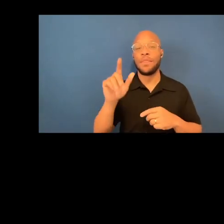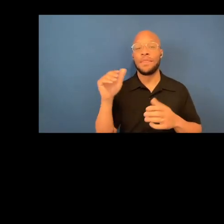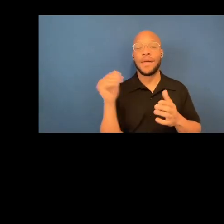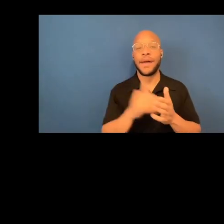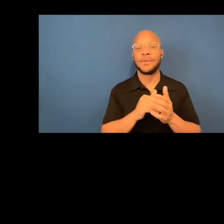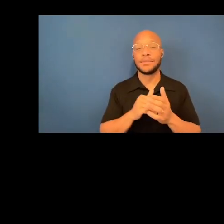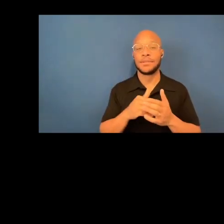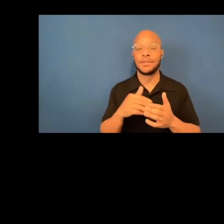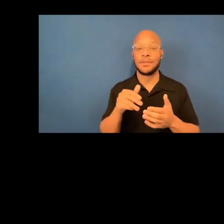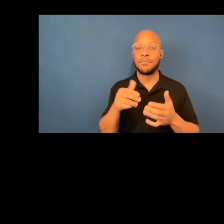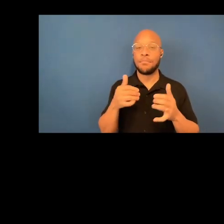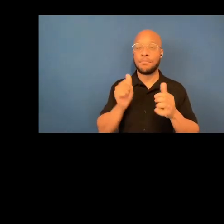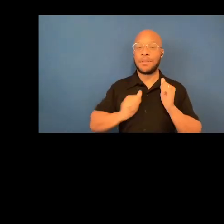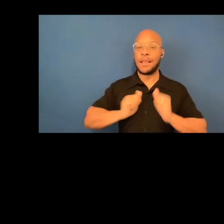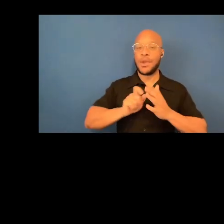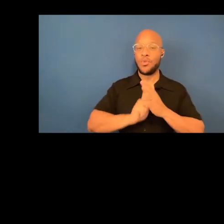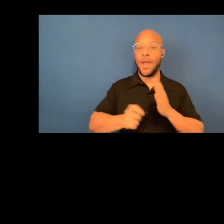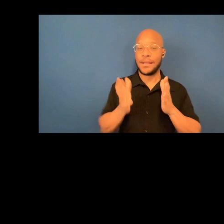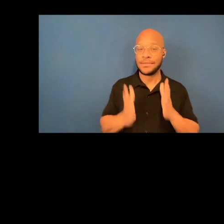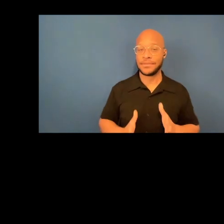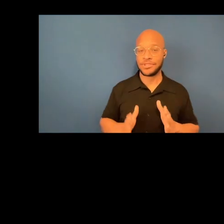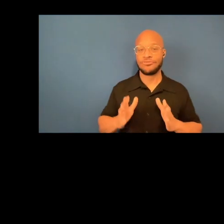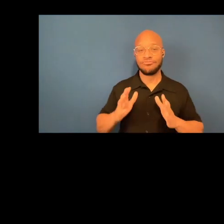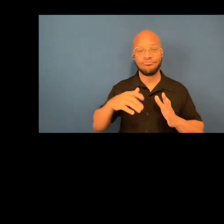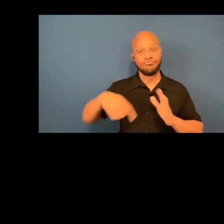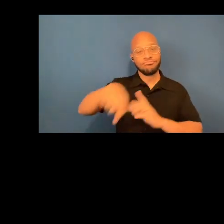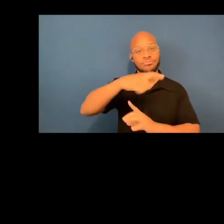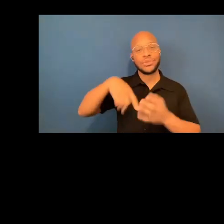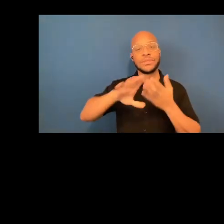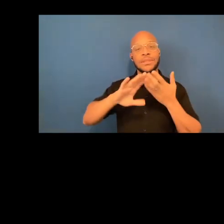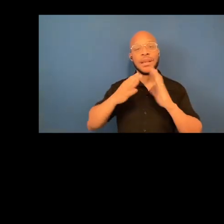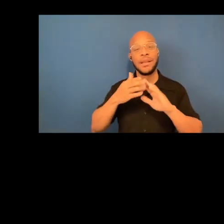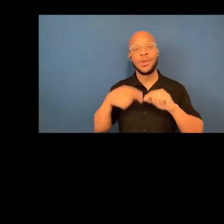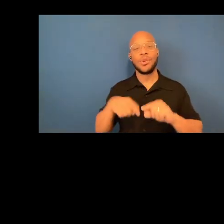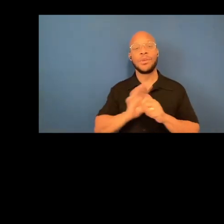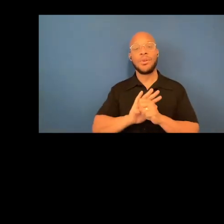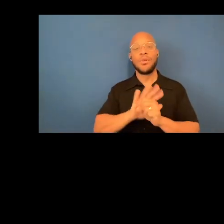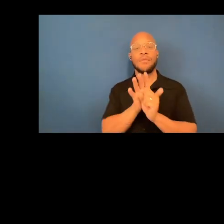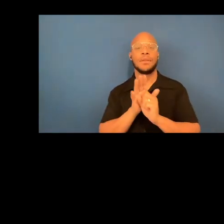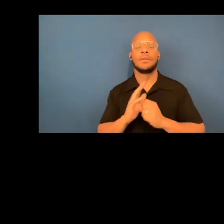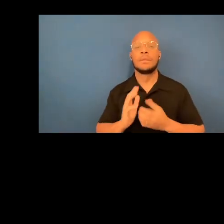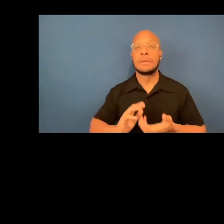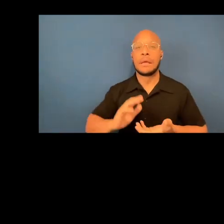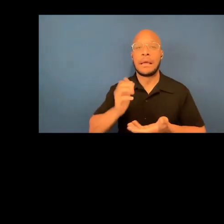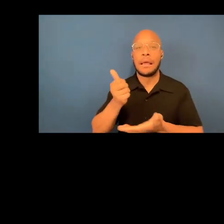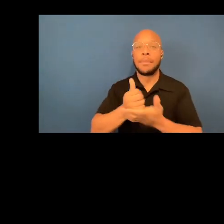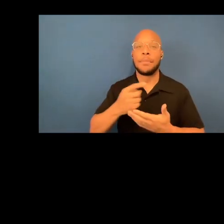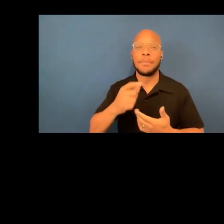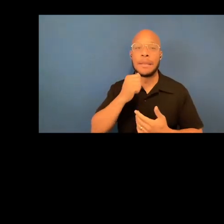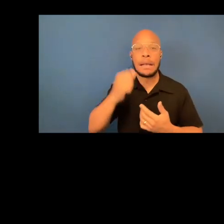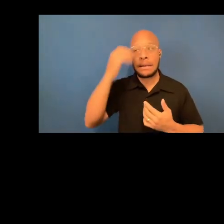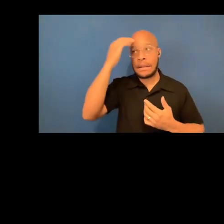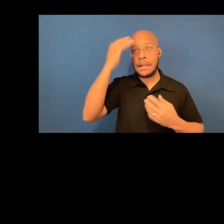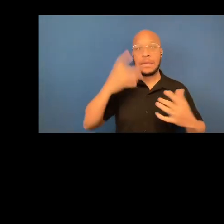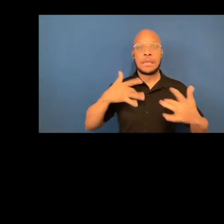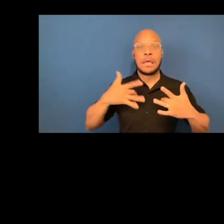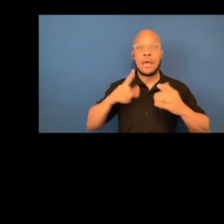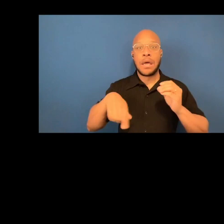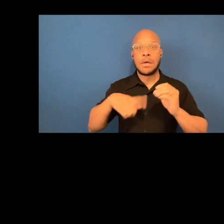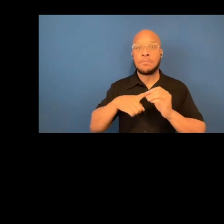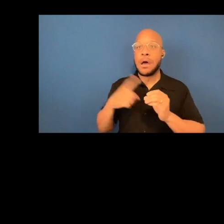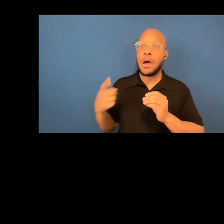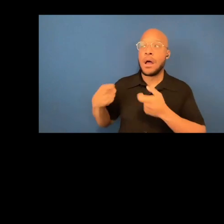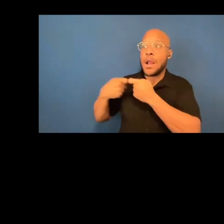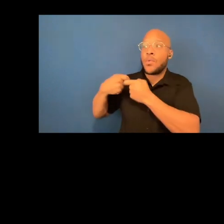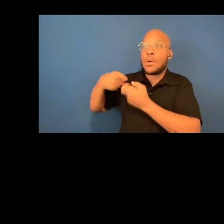COVID so that they could alleviate themselves from the anxiety of paying their light bill, to maybe just write a scene for a play for a day,